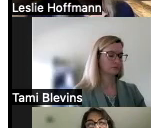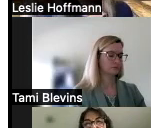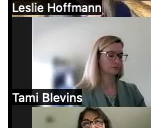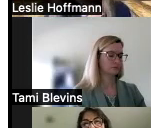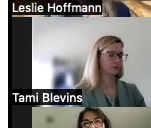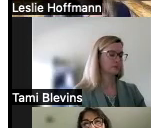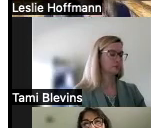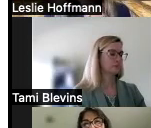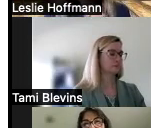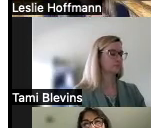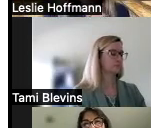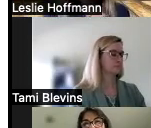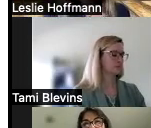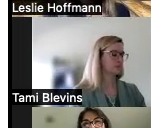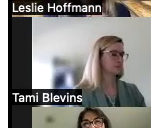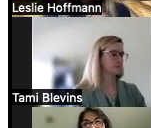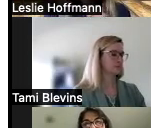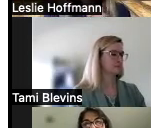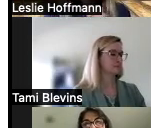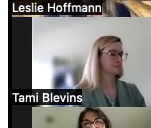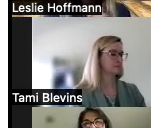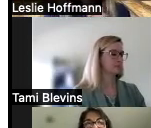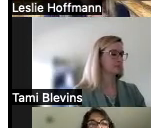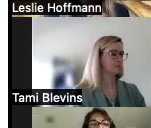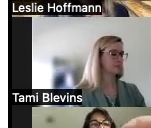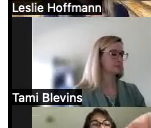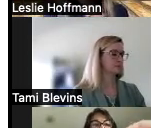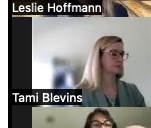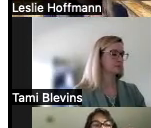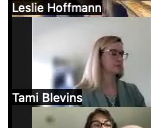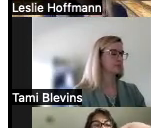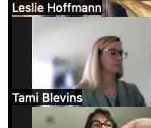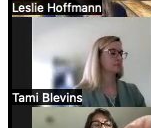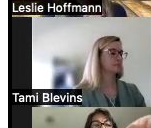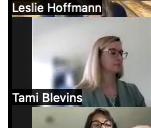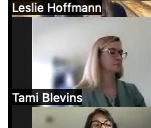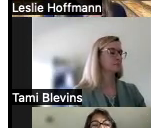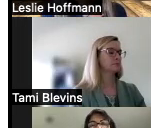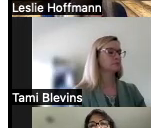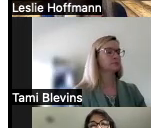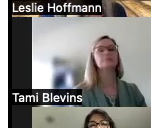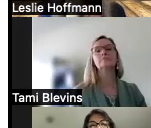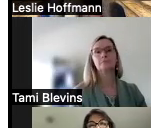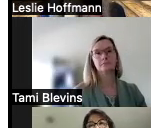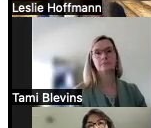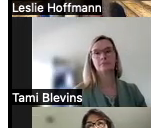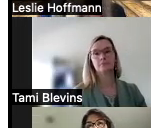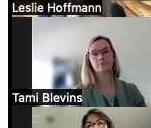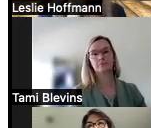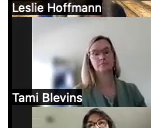a trauma and grief informed approach. Tina is now going to talk about some activities specific to grief, trauma, and resilience.